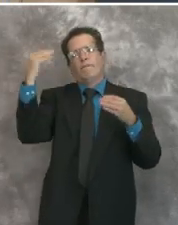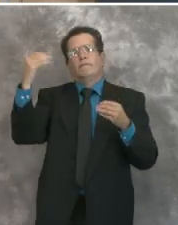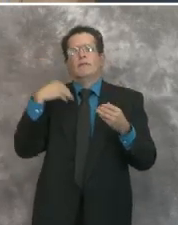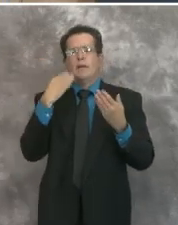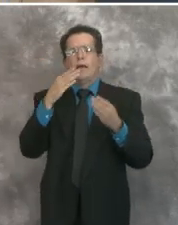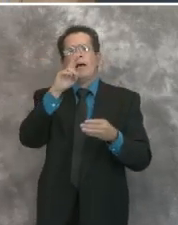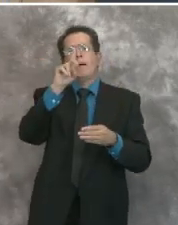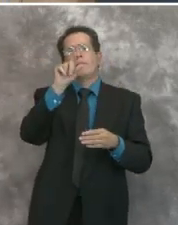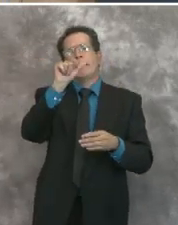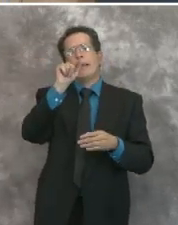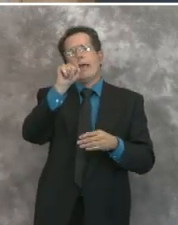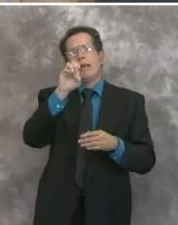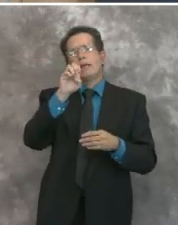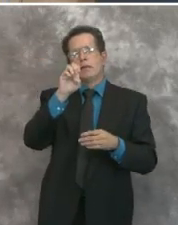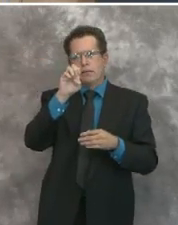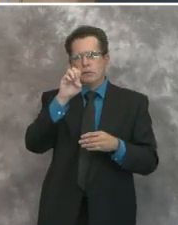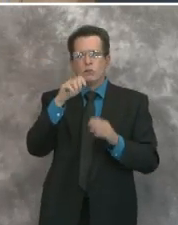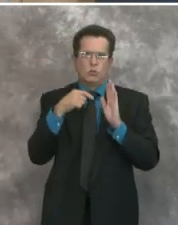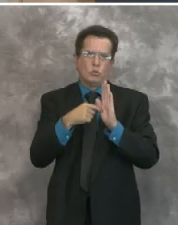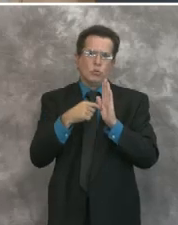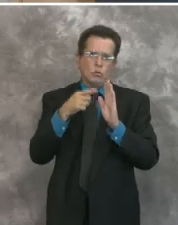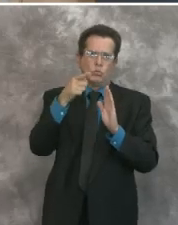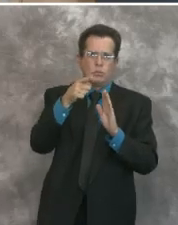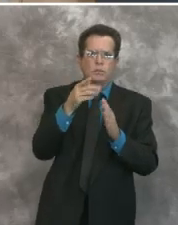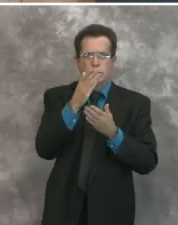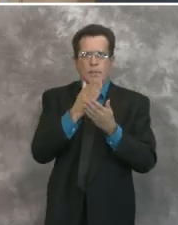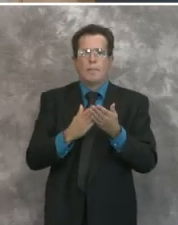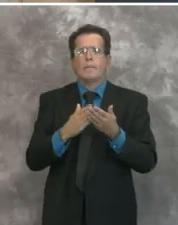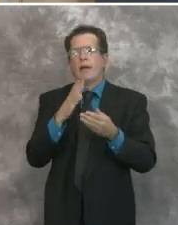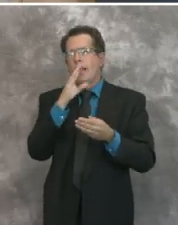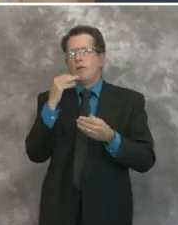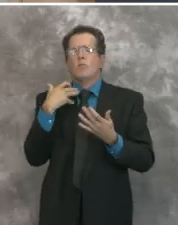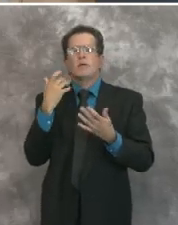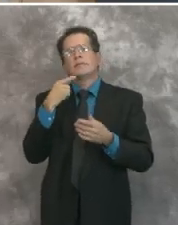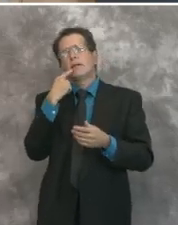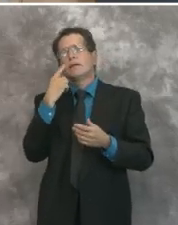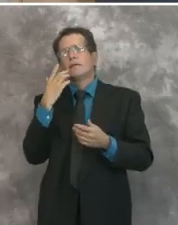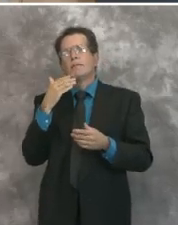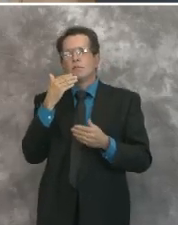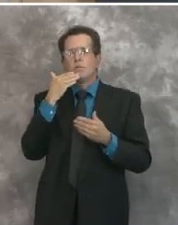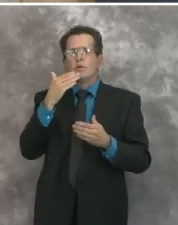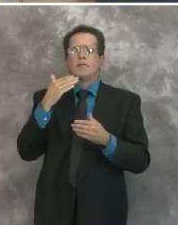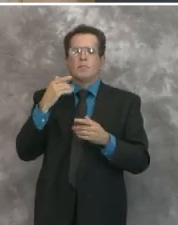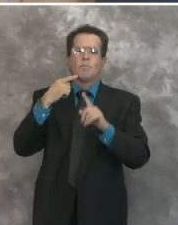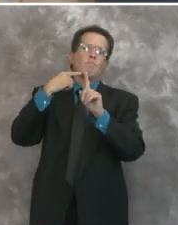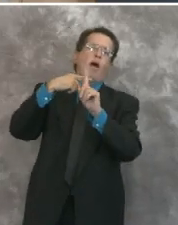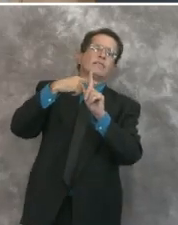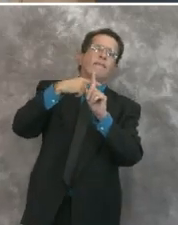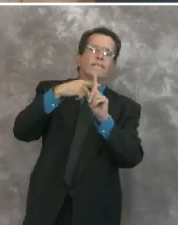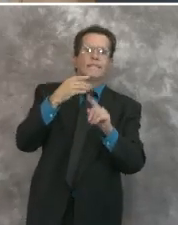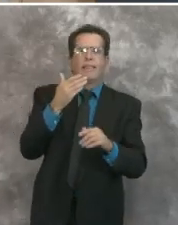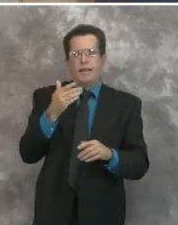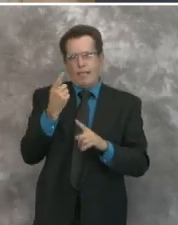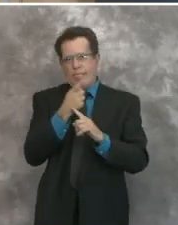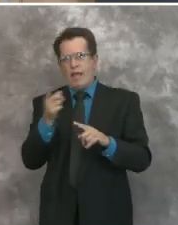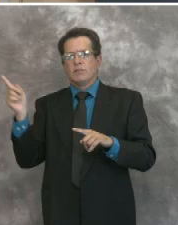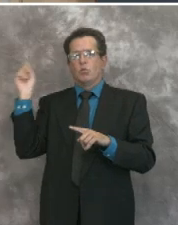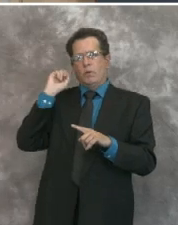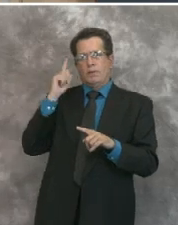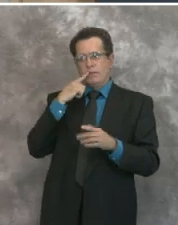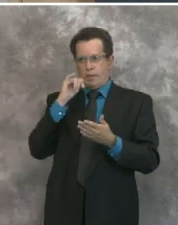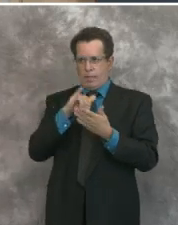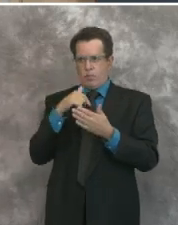of items. And also, I always like to end up on a high note if we can. Last week, we mentioned that we had